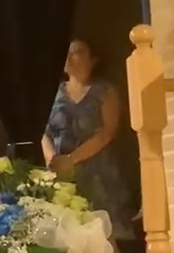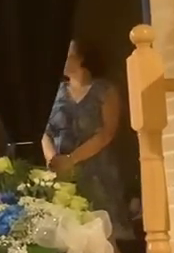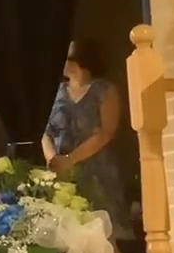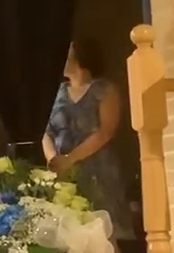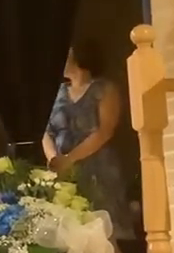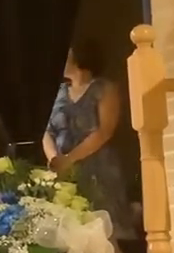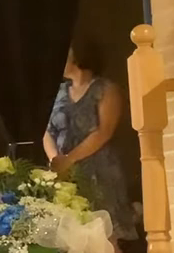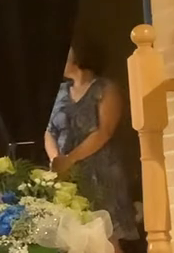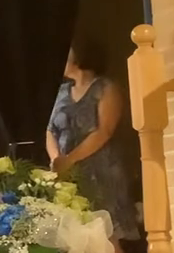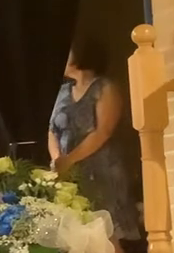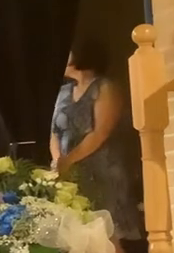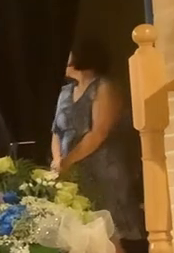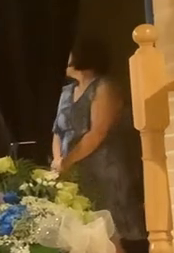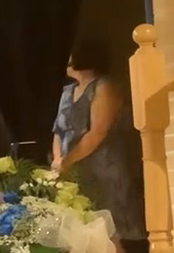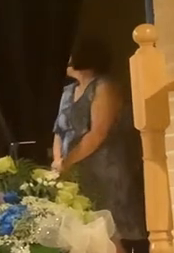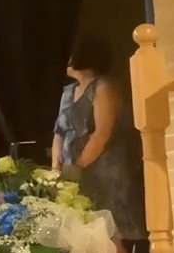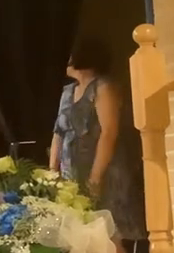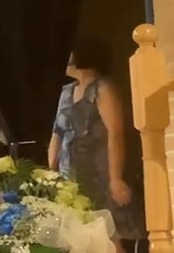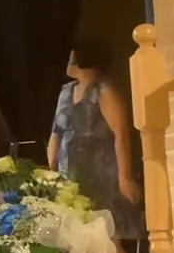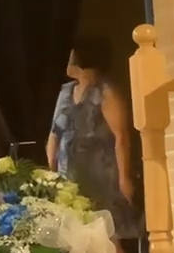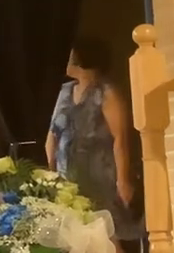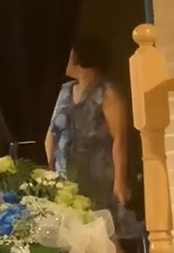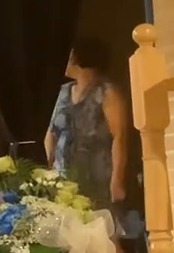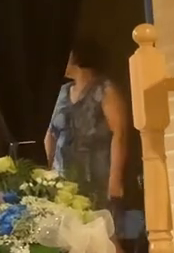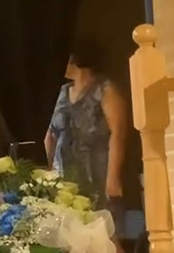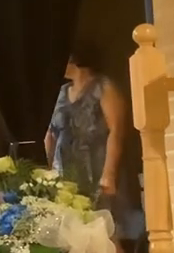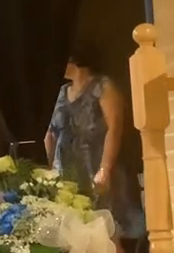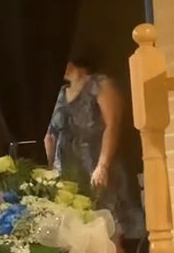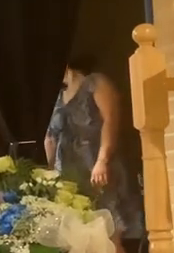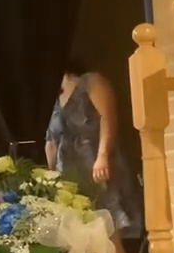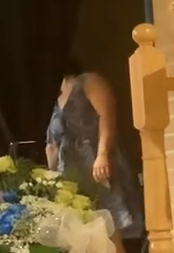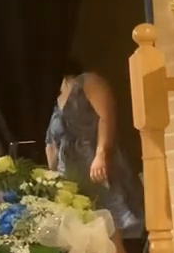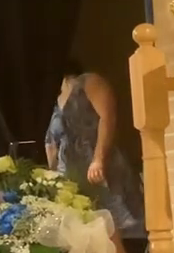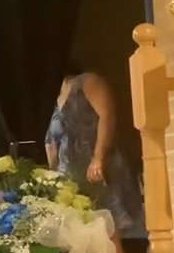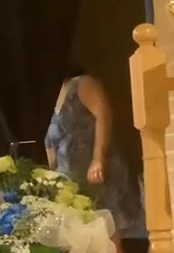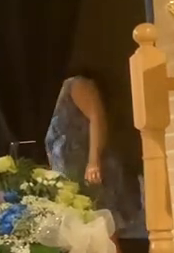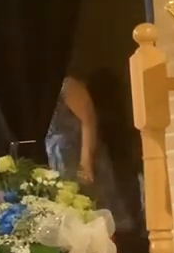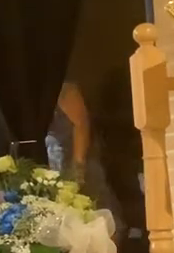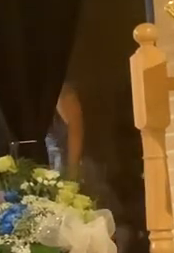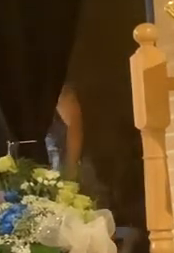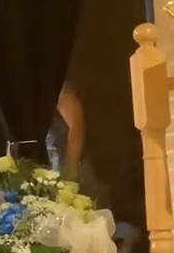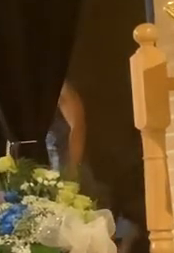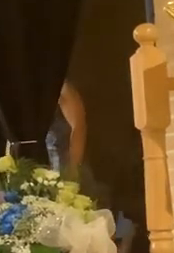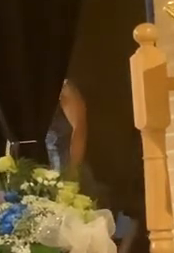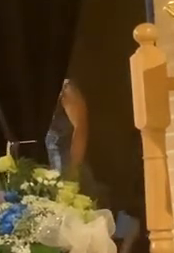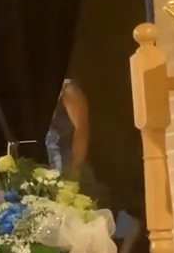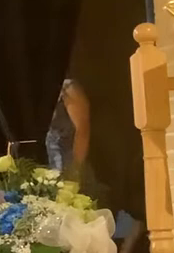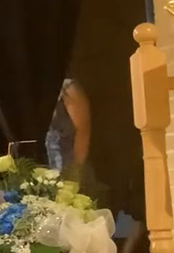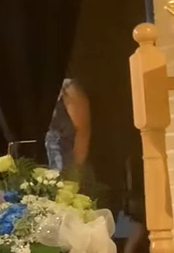Drury, but we're happy to see him tonight, and we're happy for his opportunity.